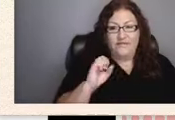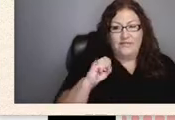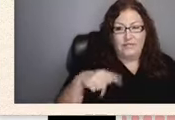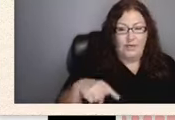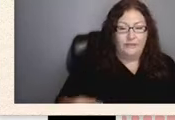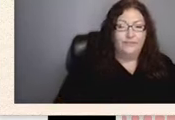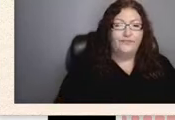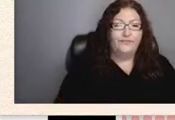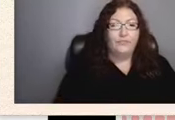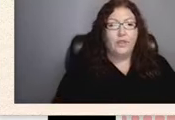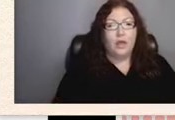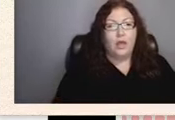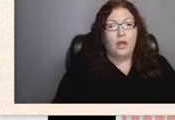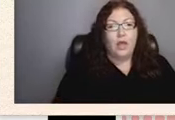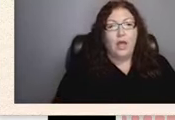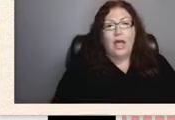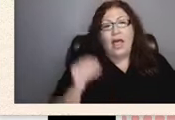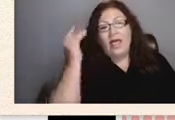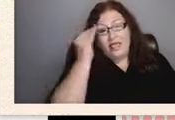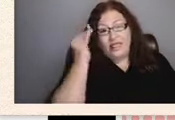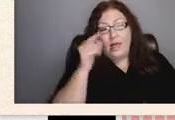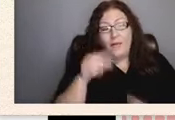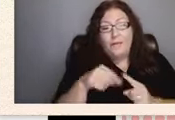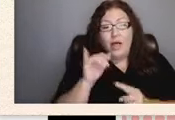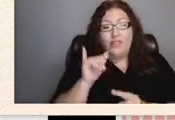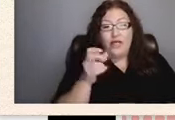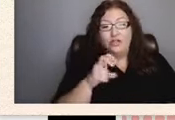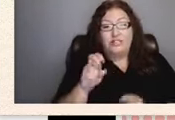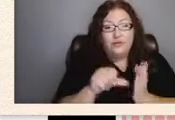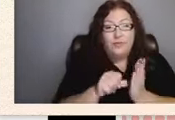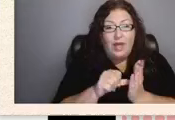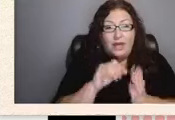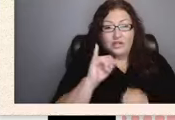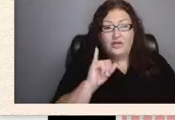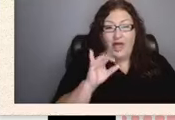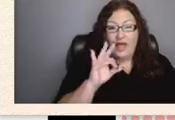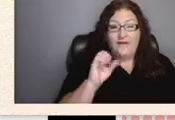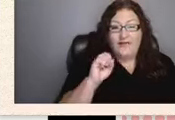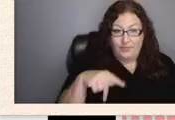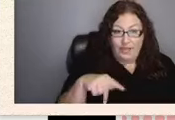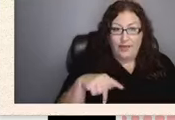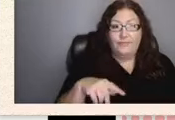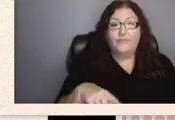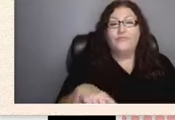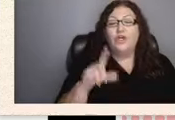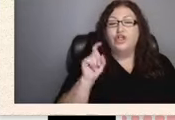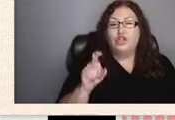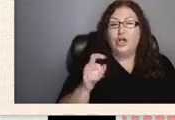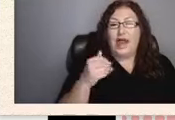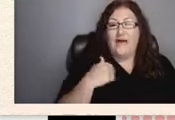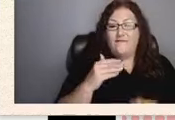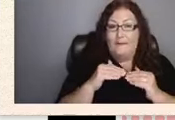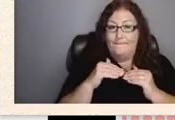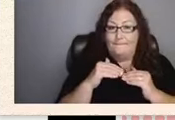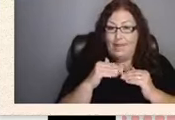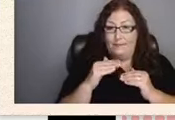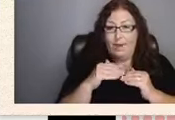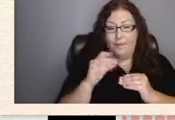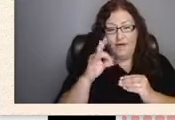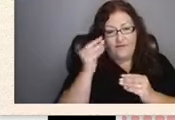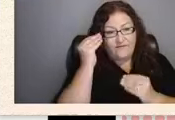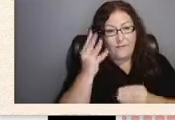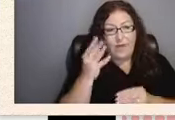And thinking about the transition page of the IFSP, there should be a minimum of information on there, and it